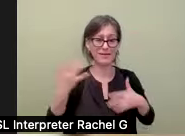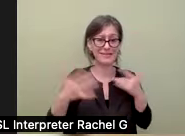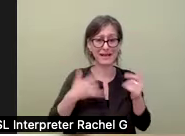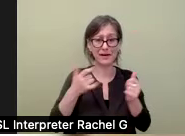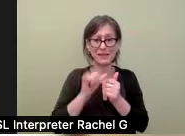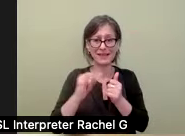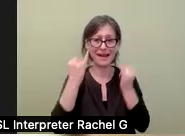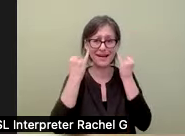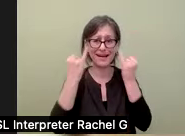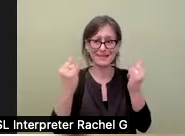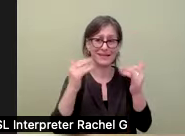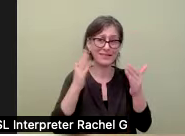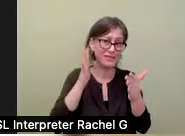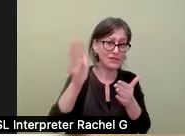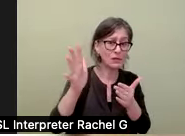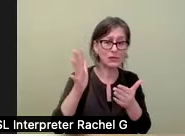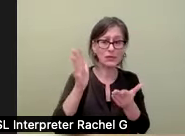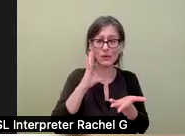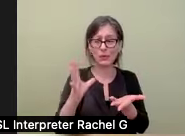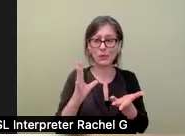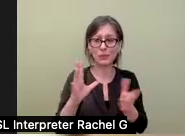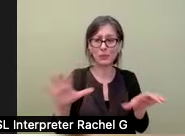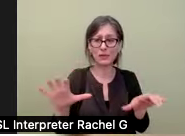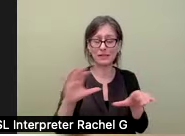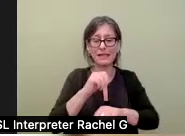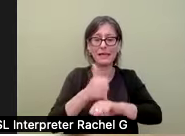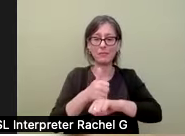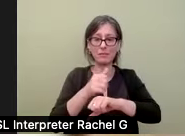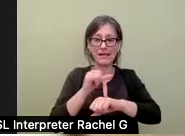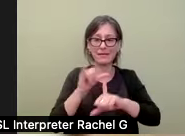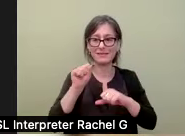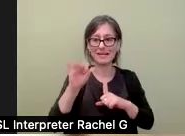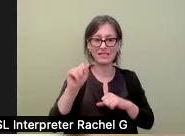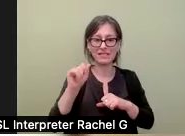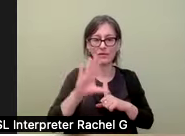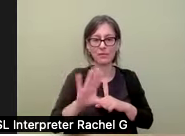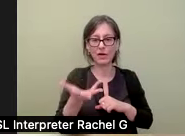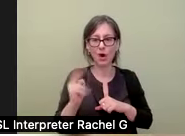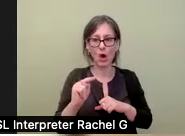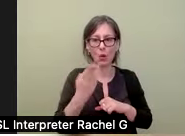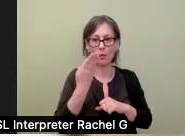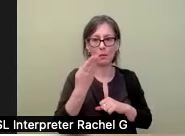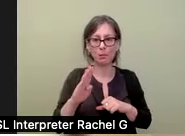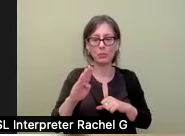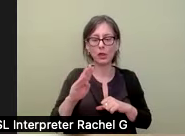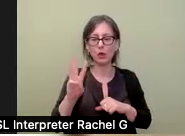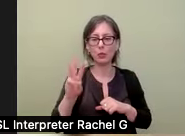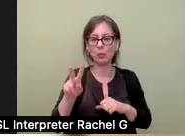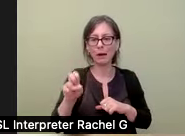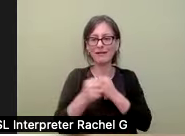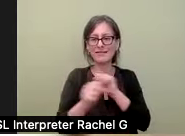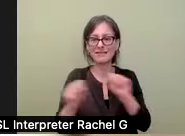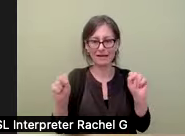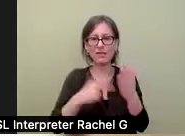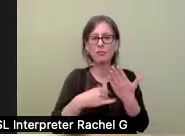prospect of, at some point in the future, being able to implement San Francisco's own Blue Wave Safety Project.